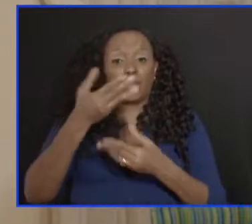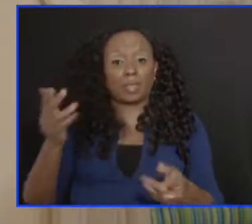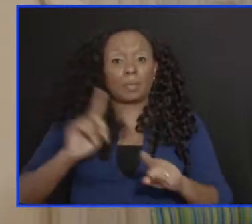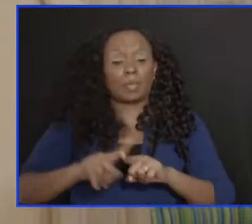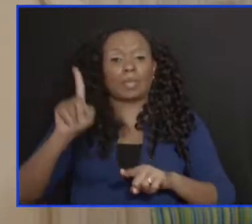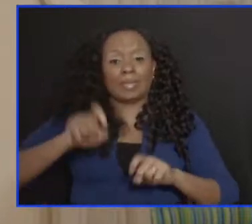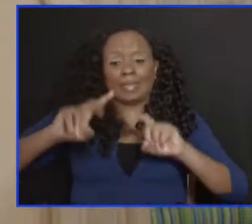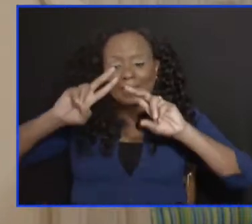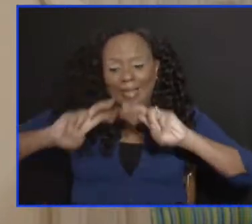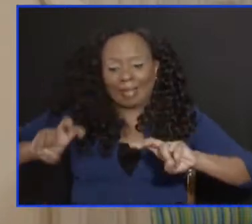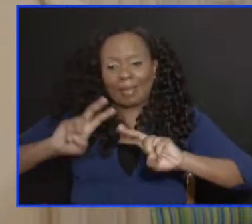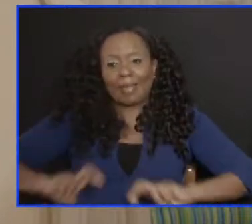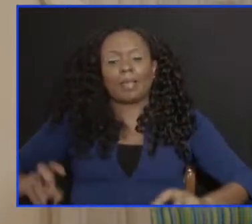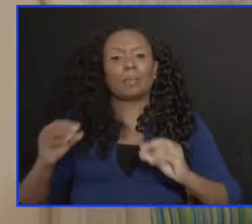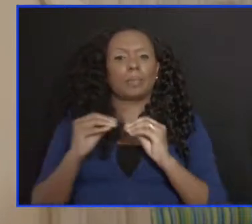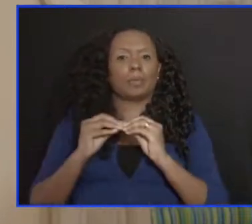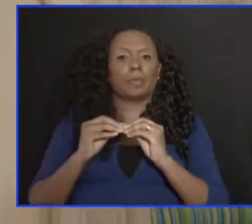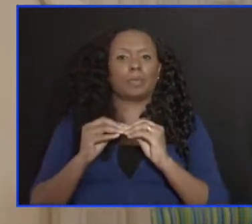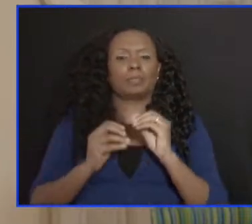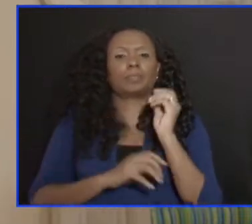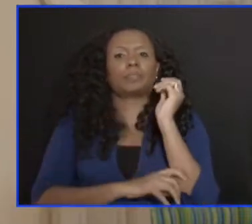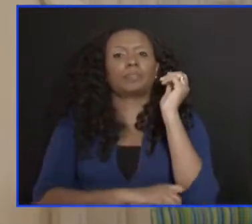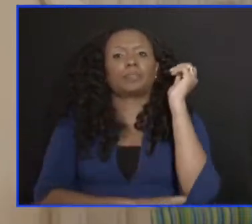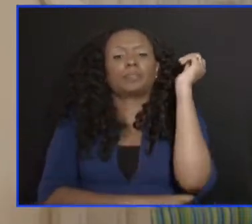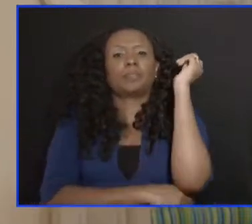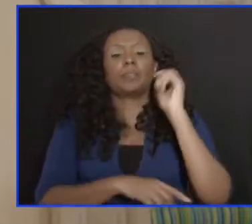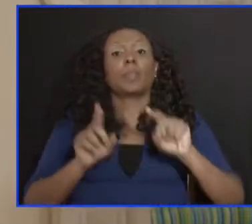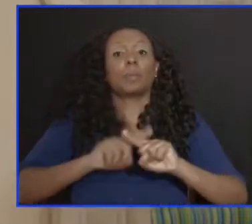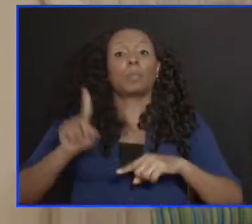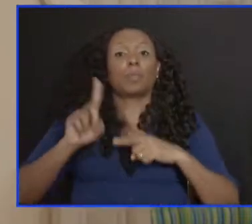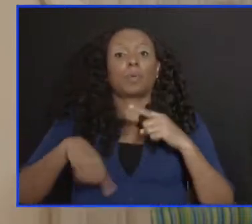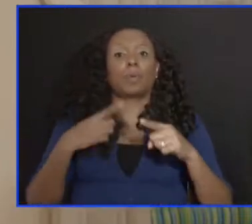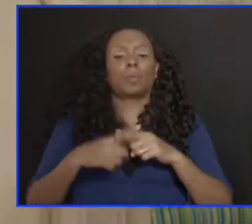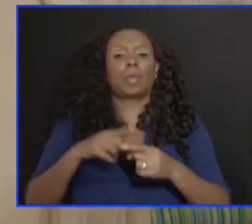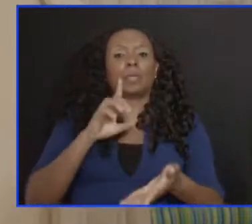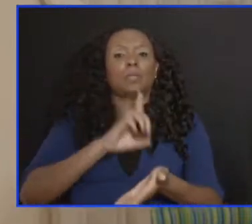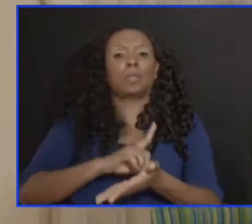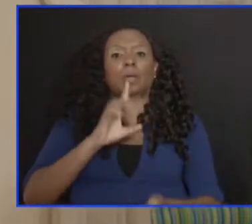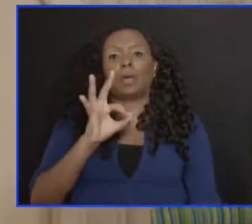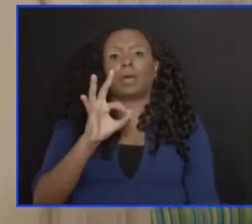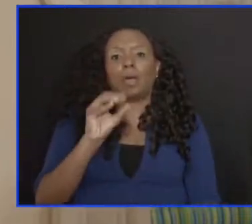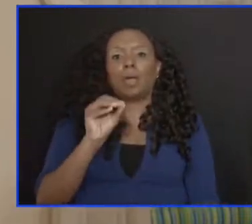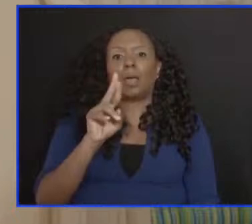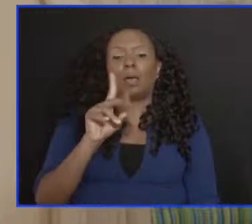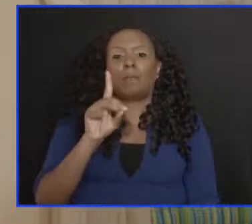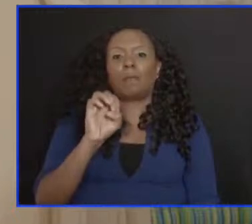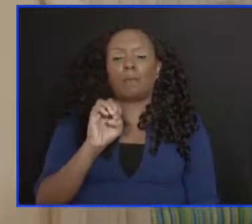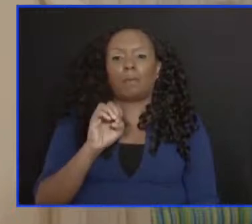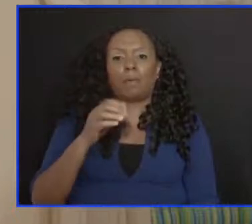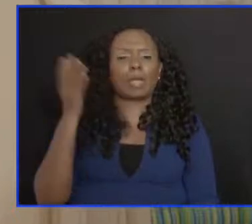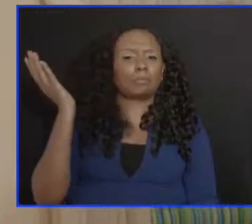to what Dr. Forde presented when he talked about the total number of deaths, we see that the